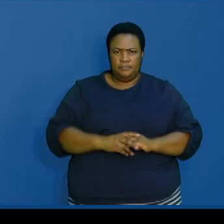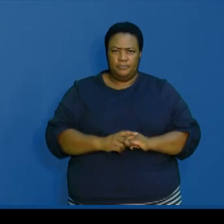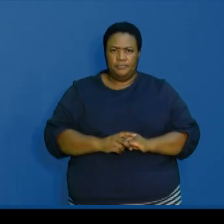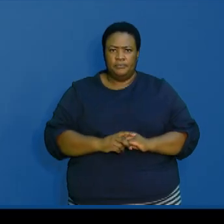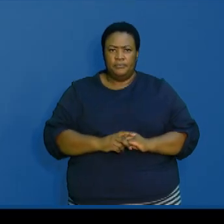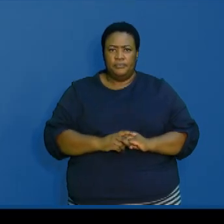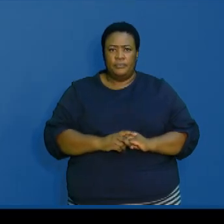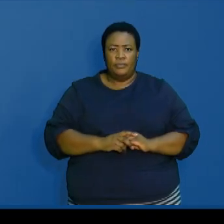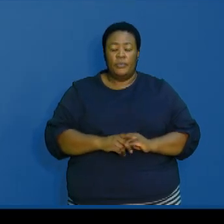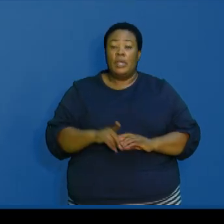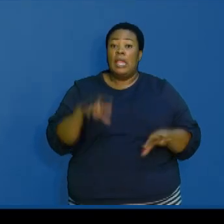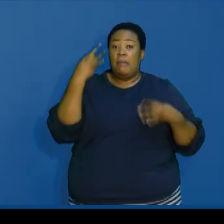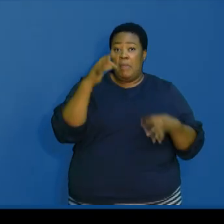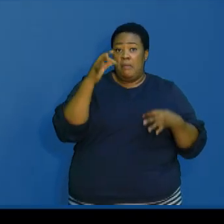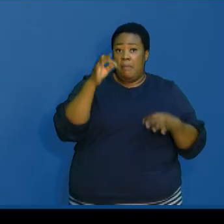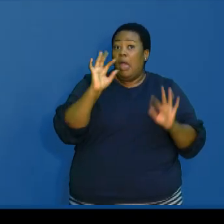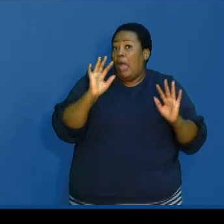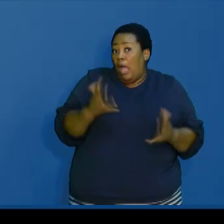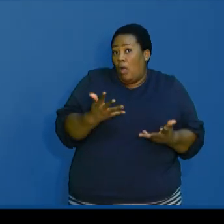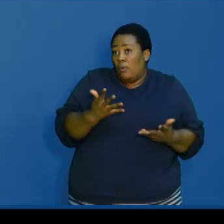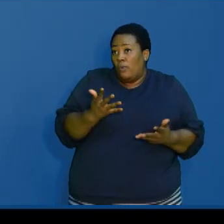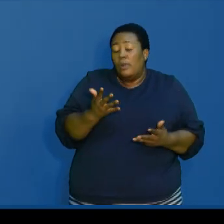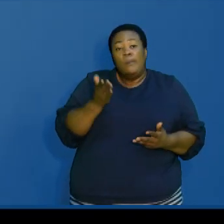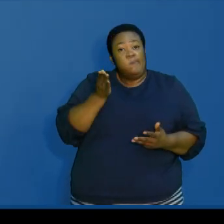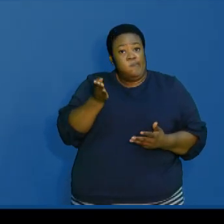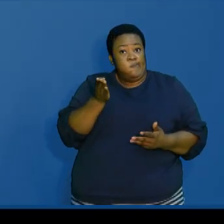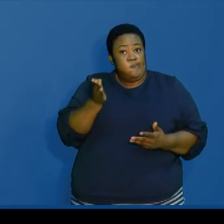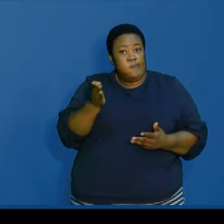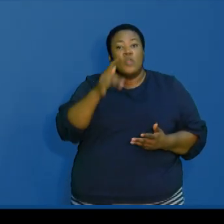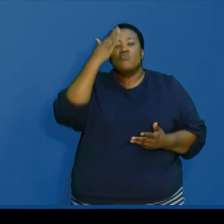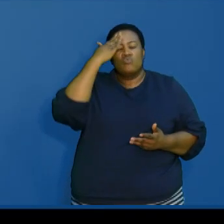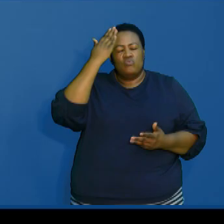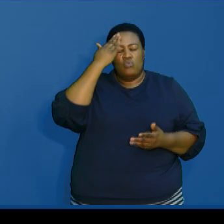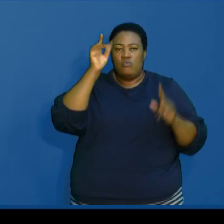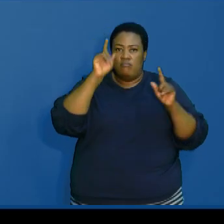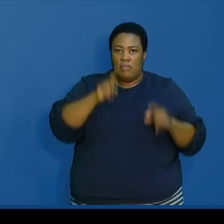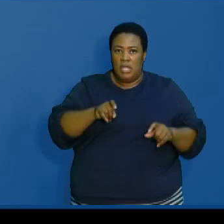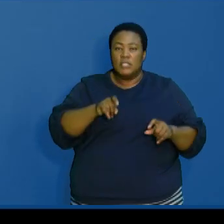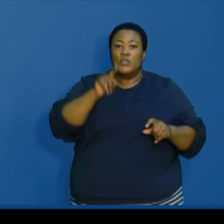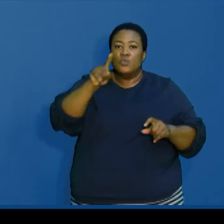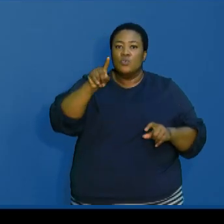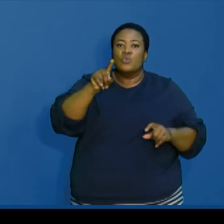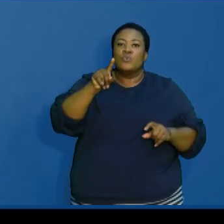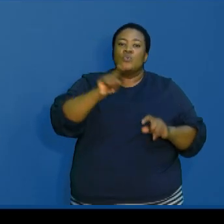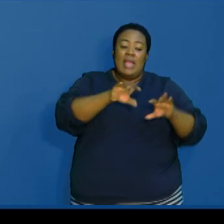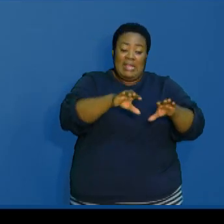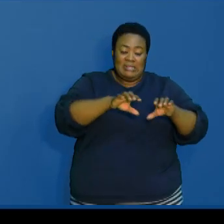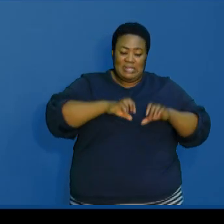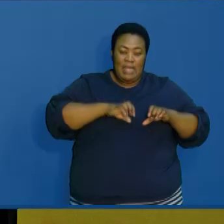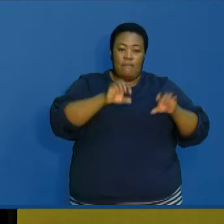This is what the paper looks like. You must know that you need to always go into your paper, your exam